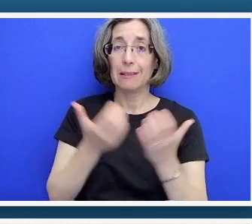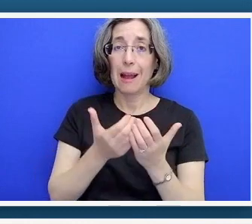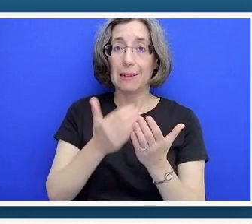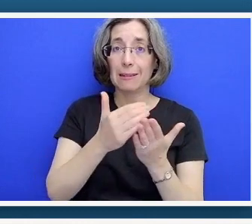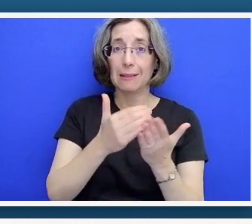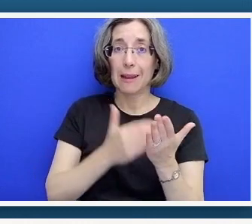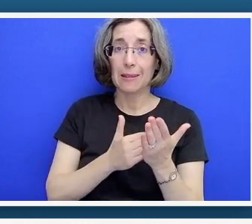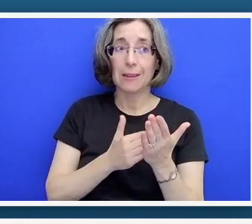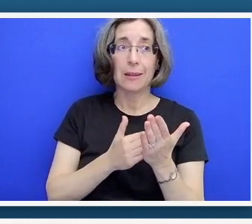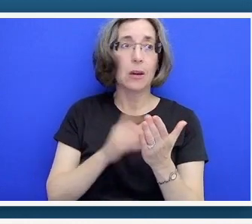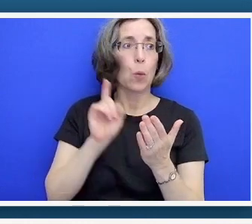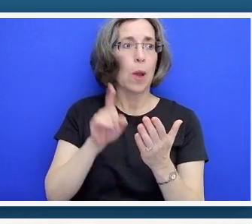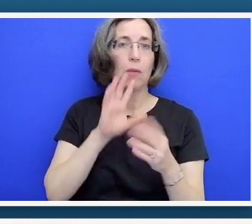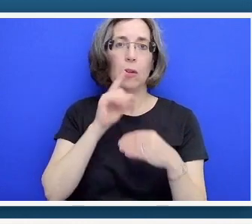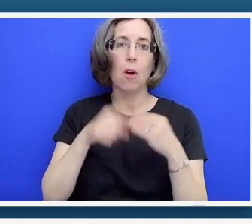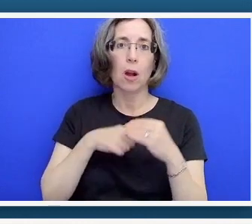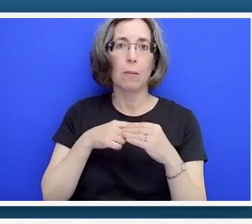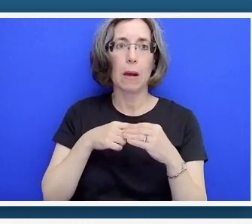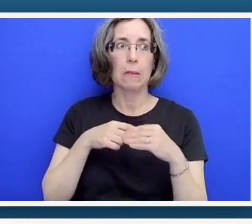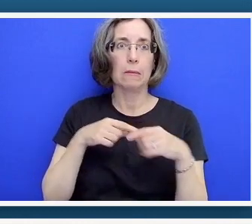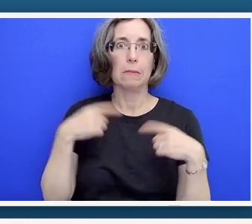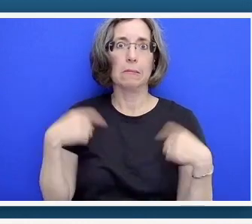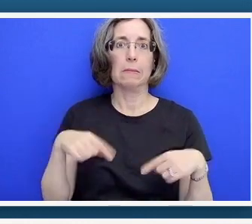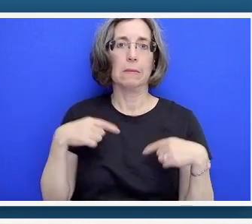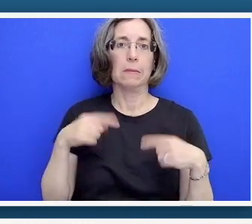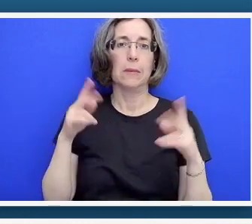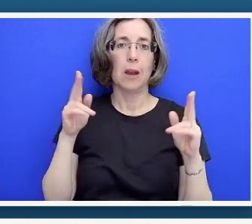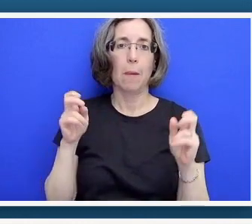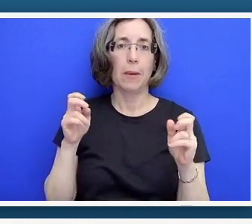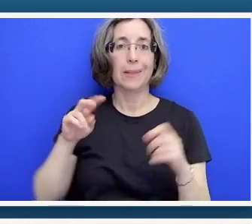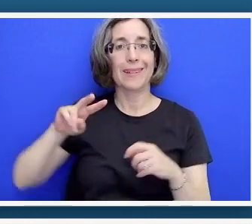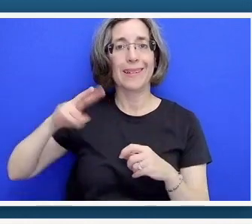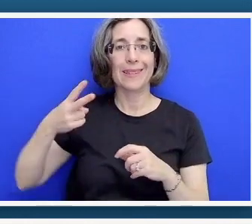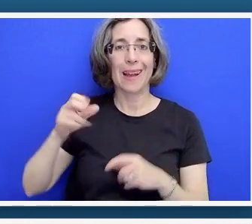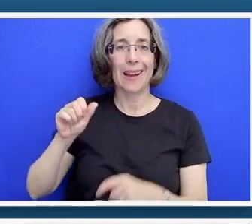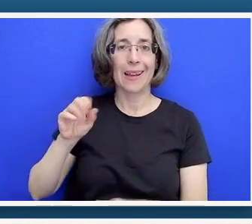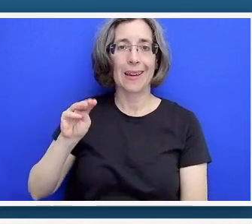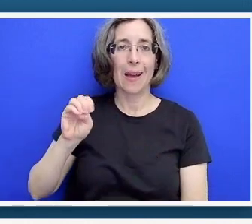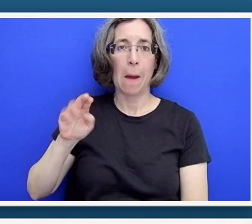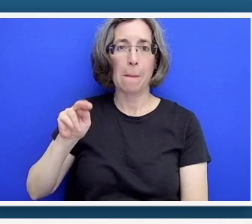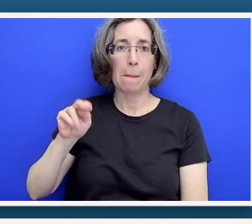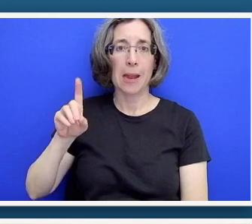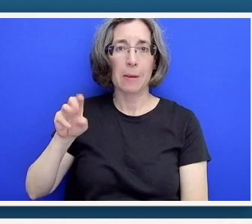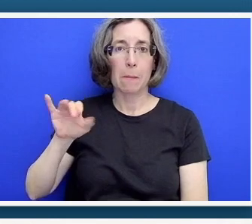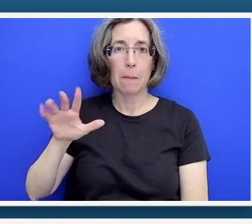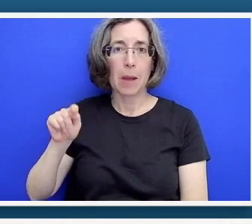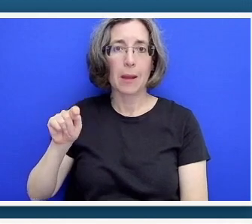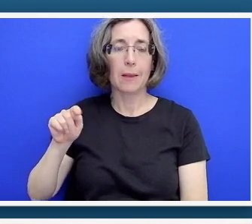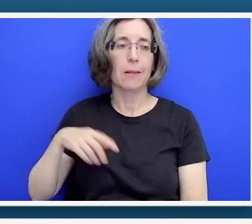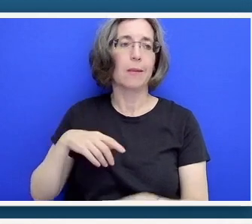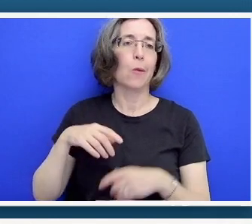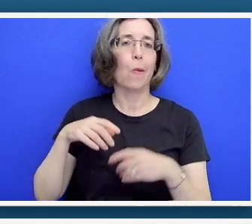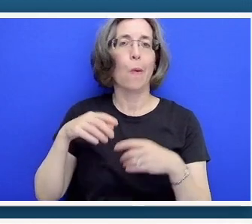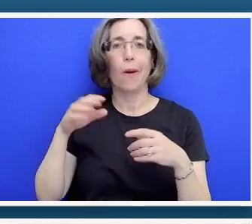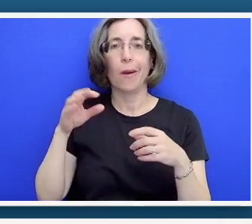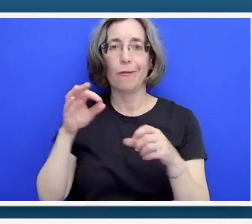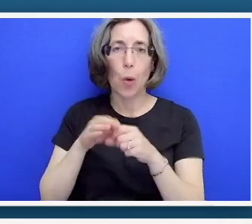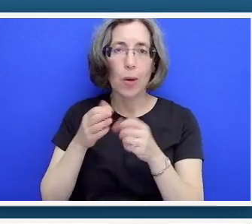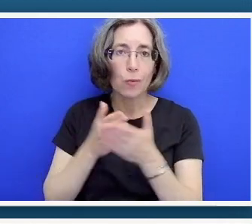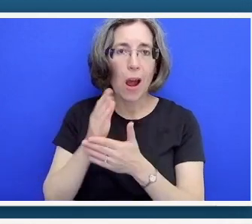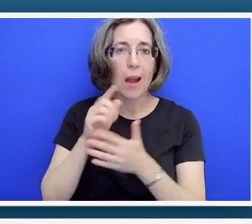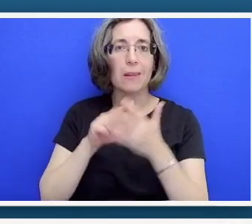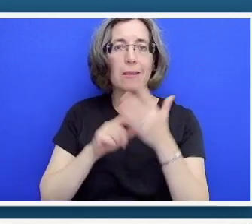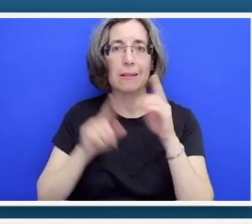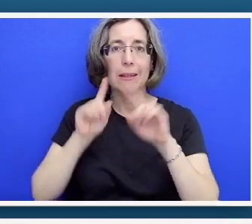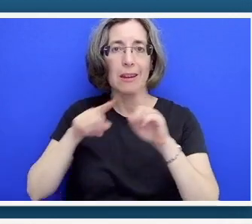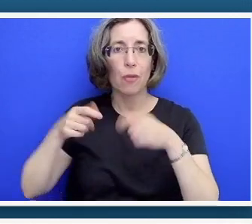Amendment and race and court decisions and voting, you have to make sure that you're using reliable sources.